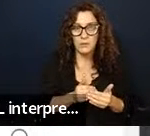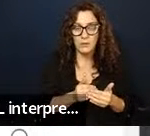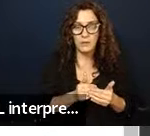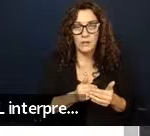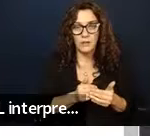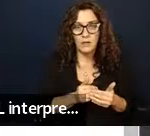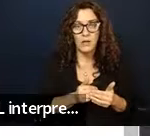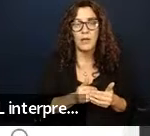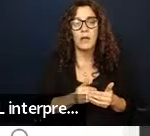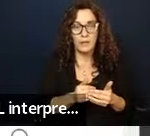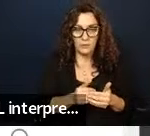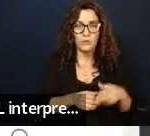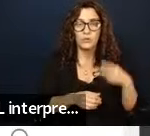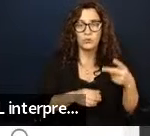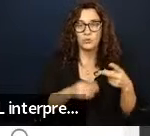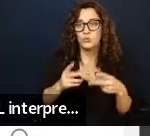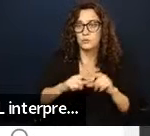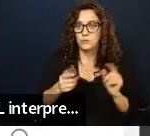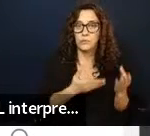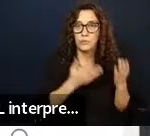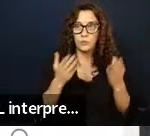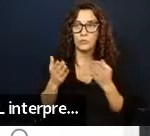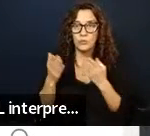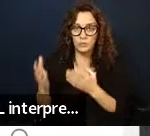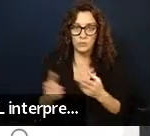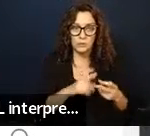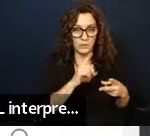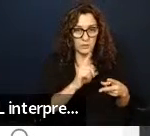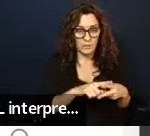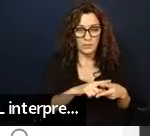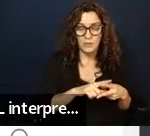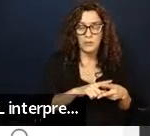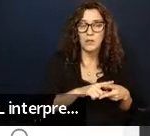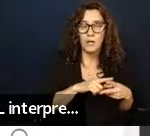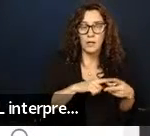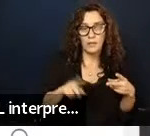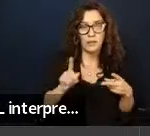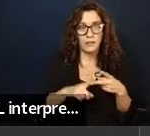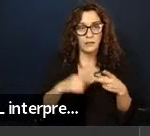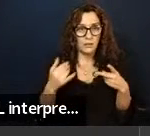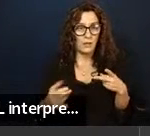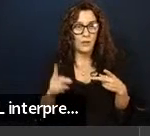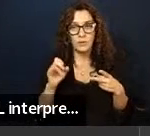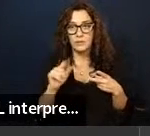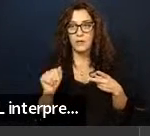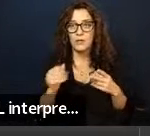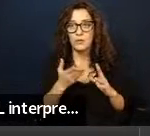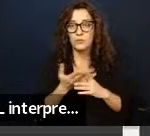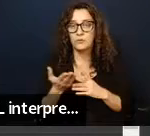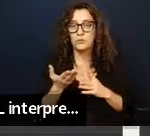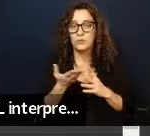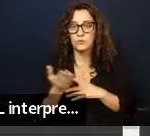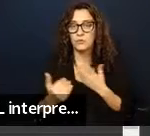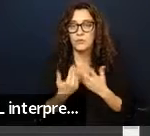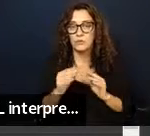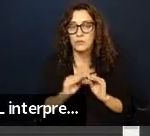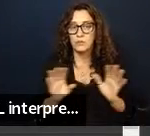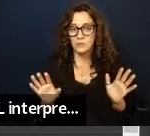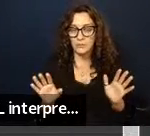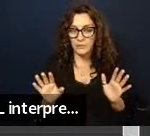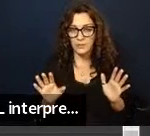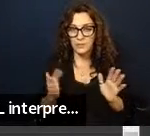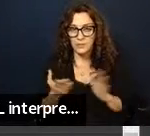the data transparency proposal for change, the full report being right here as well. Some